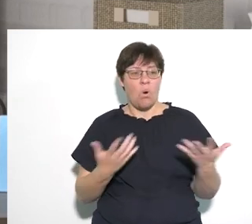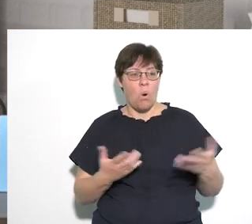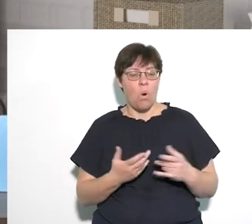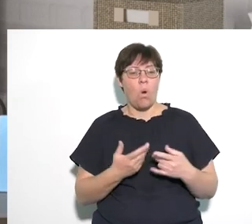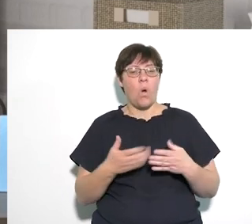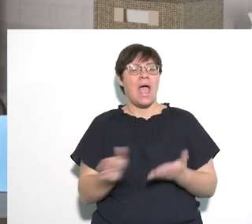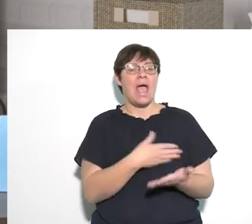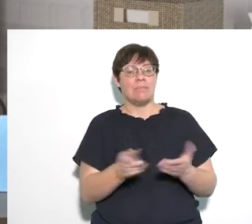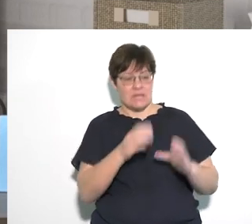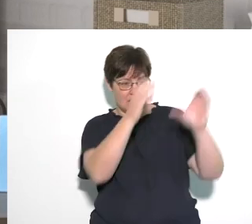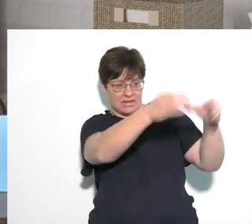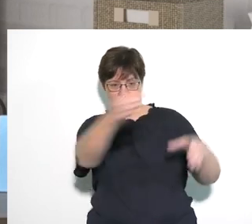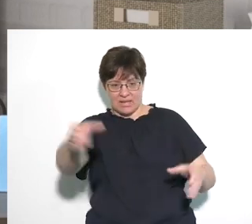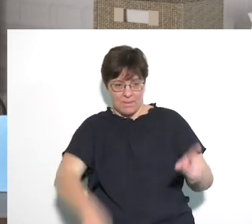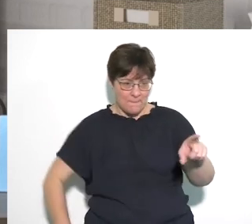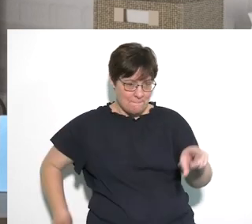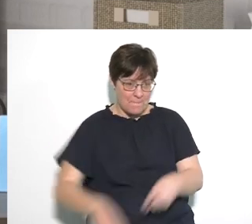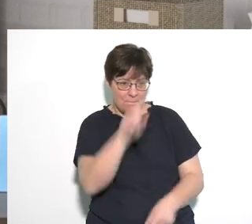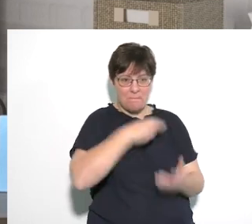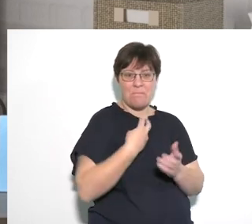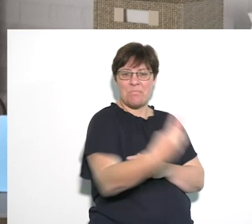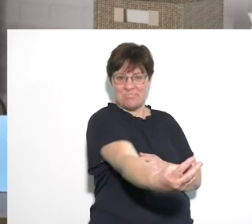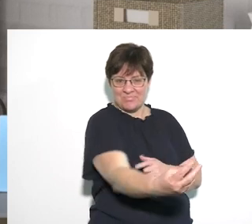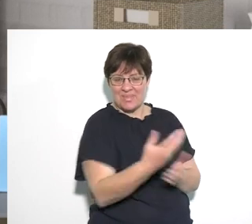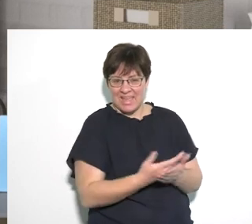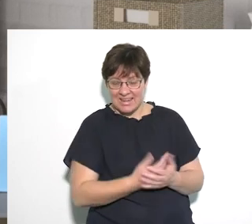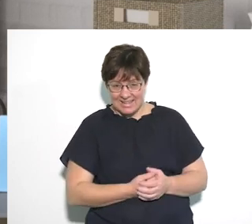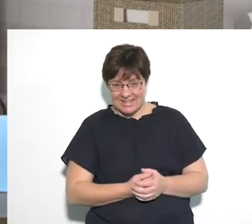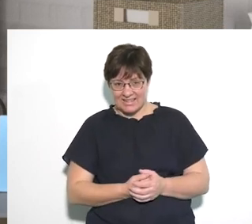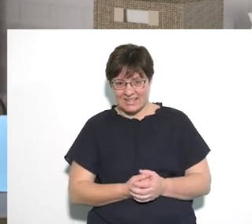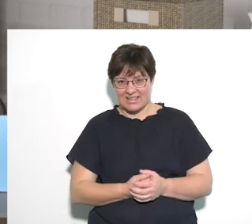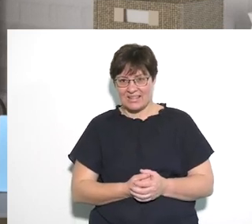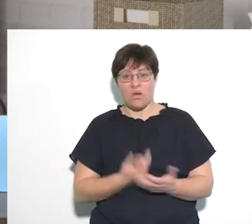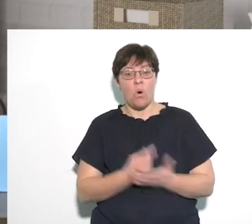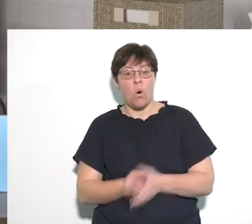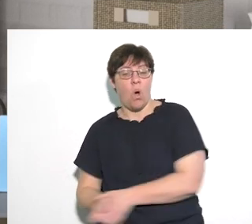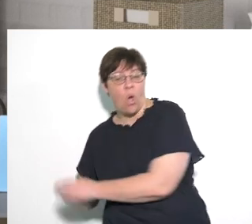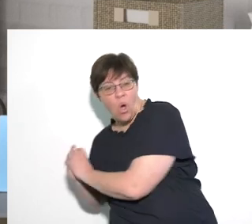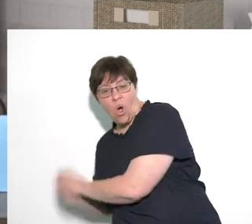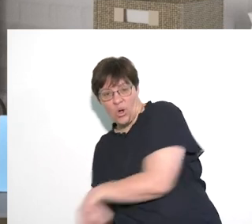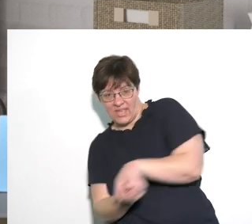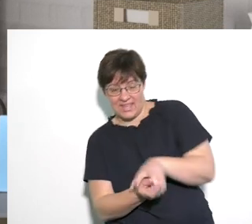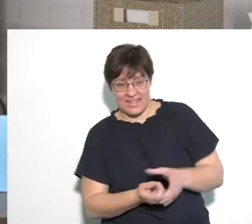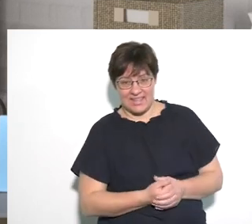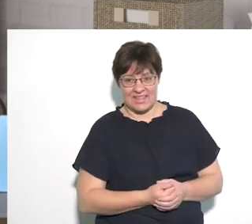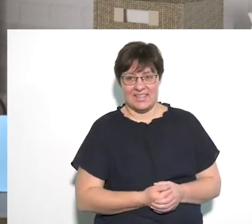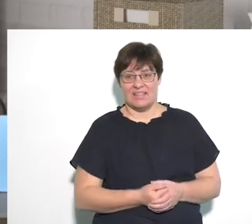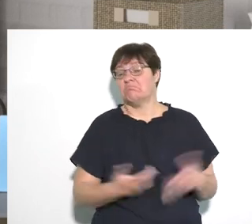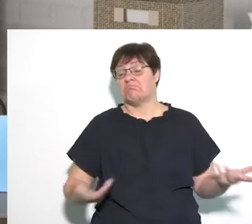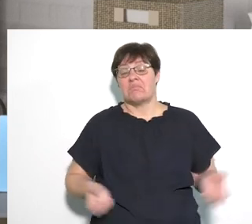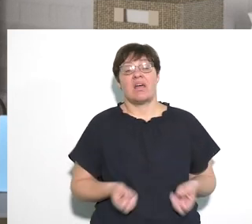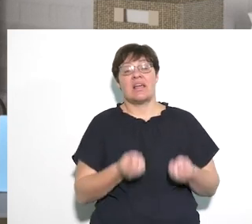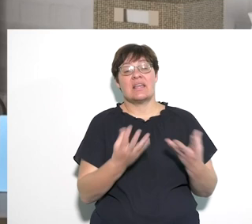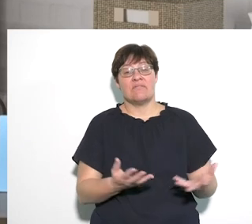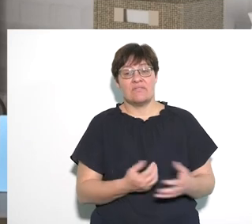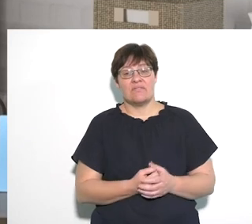empty bottles to hit the balls with, and they can play a rough game of hockey. You can give